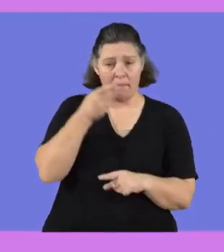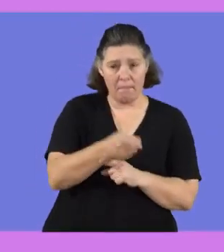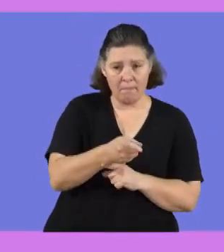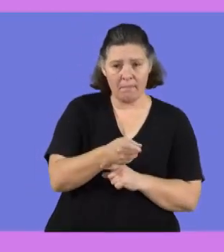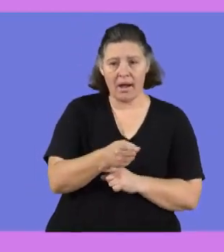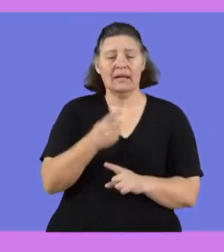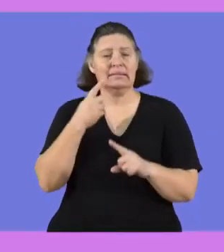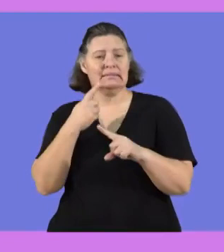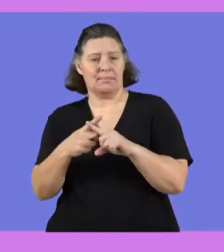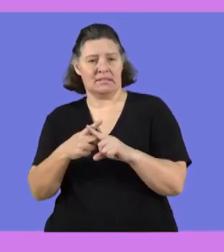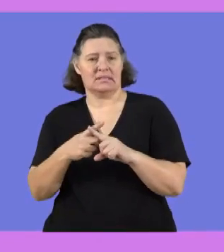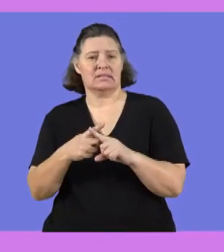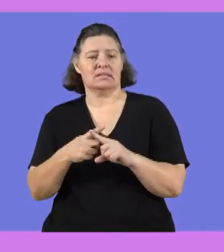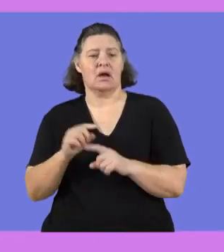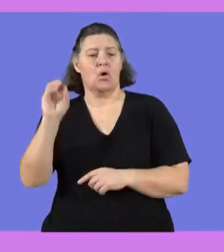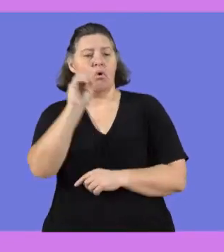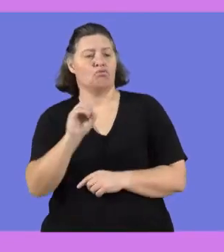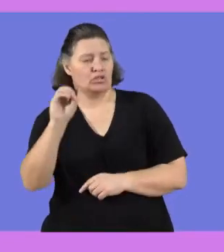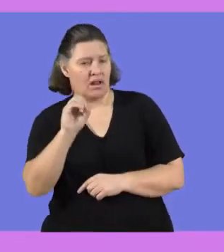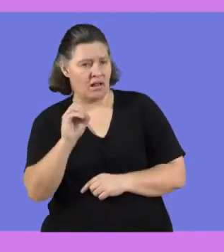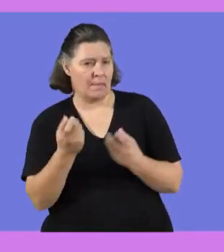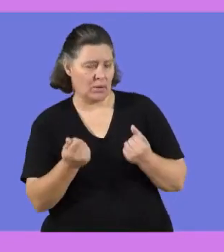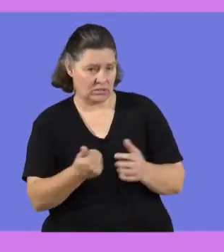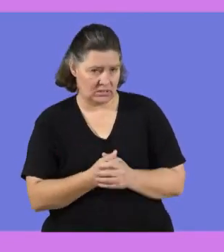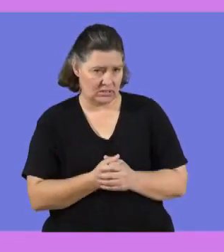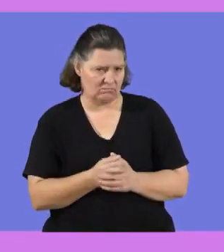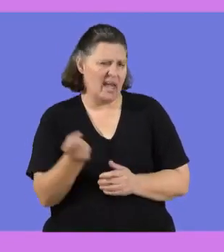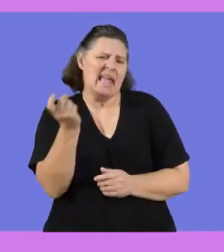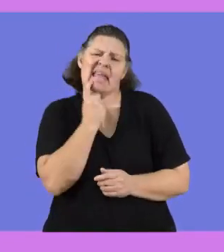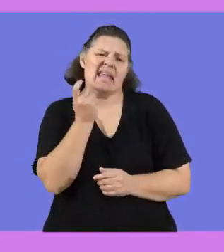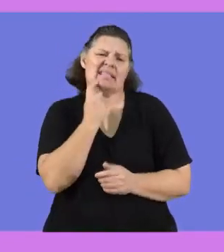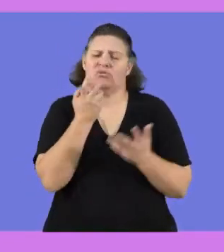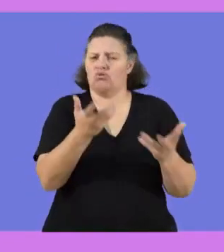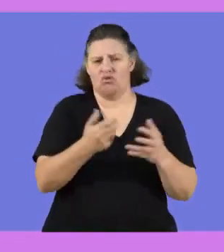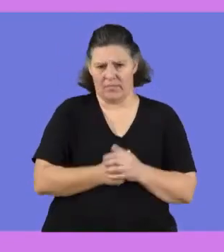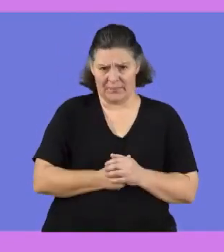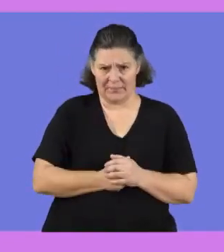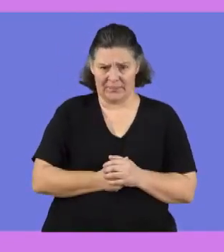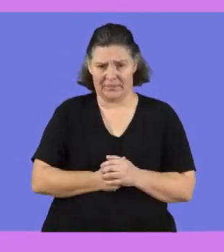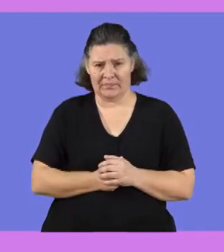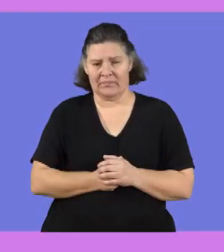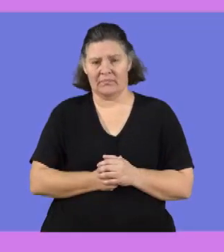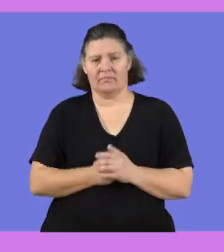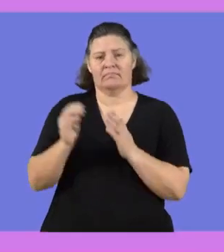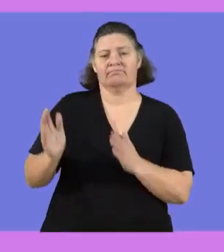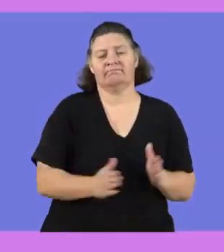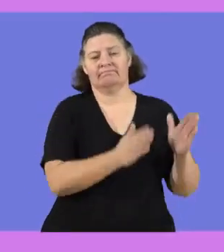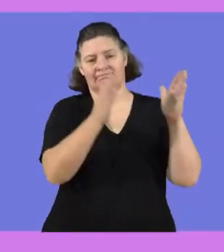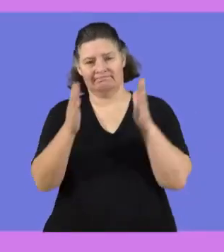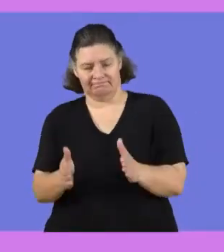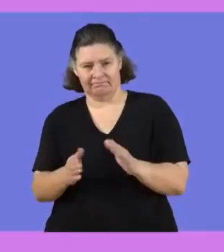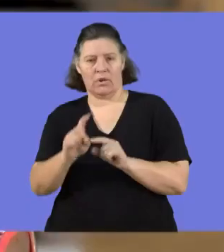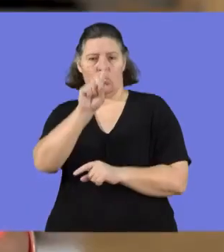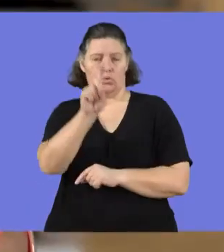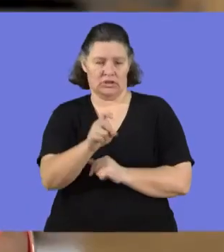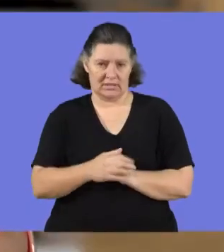you express it as a fraction. And from there, you multiply it by the original amount. As easy as